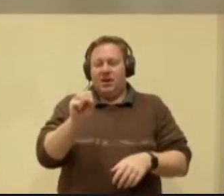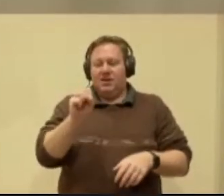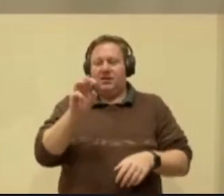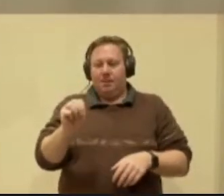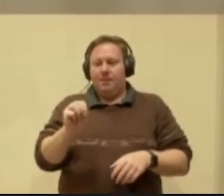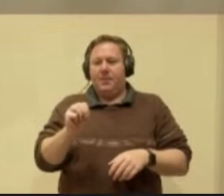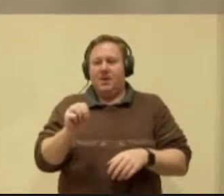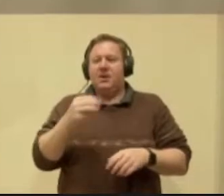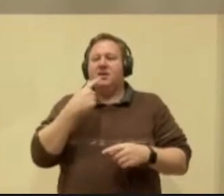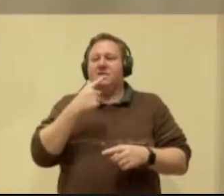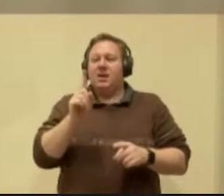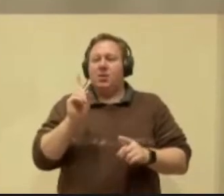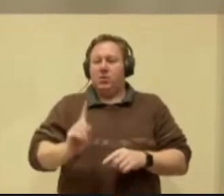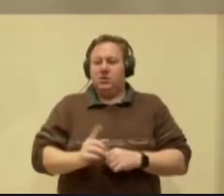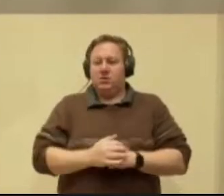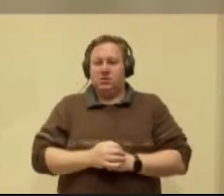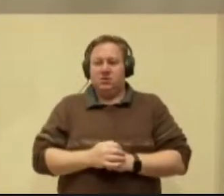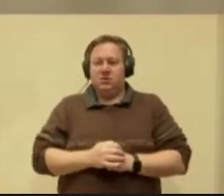um